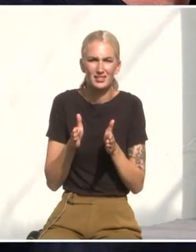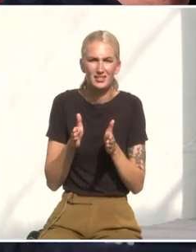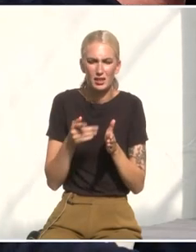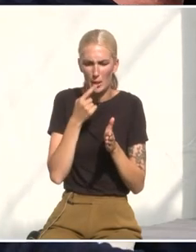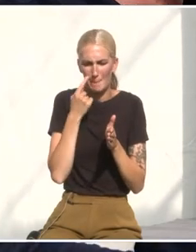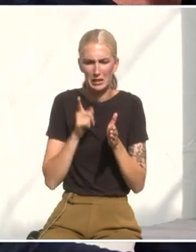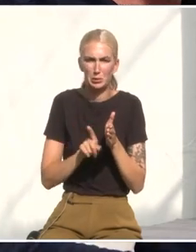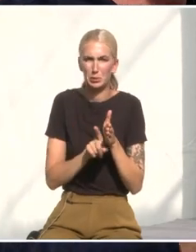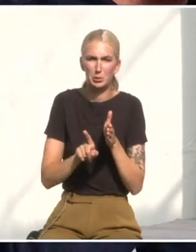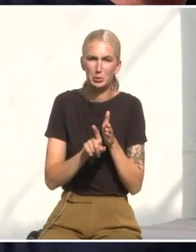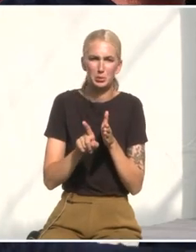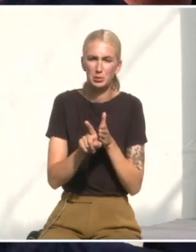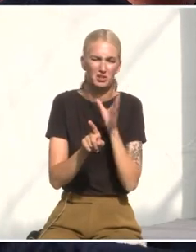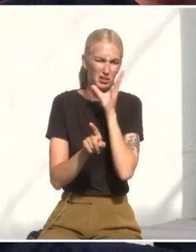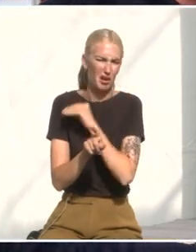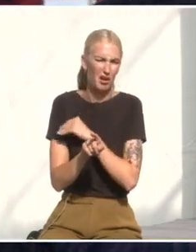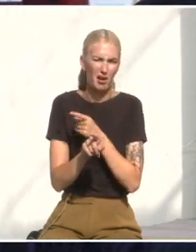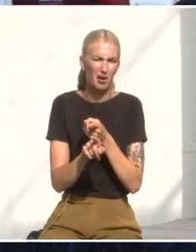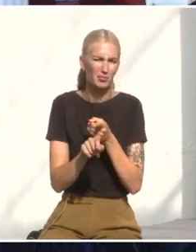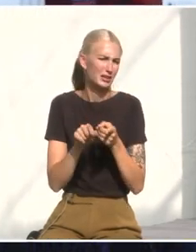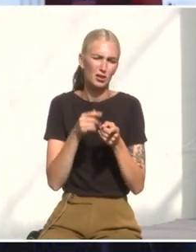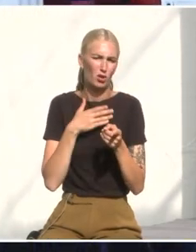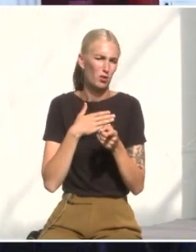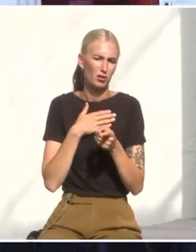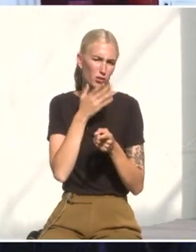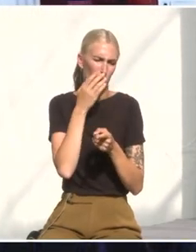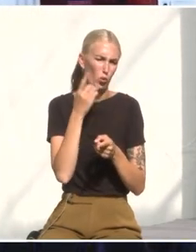maneuver within is for me the top one.